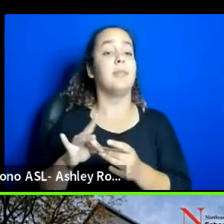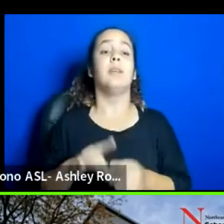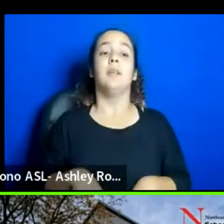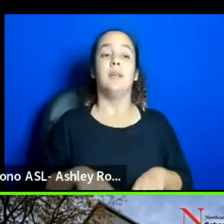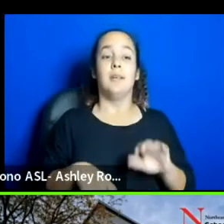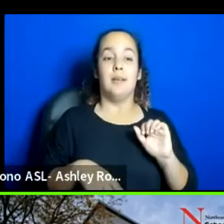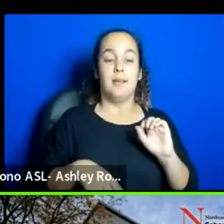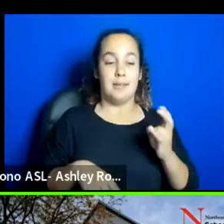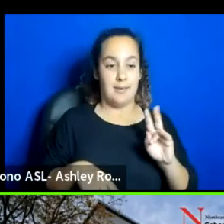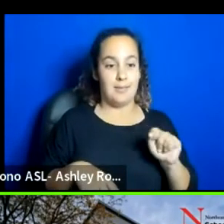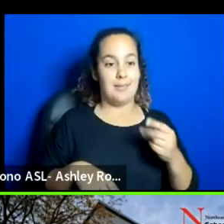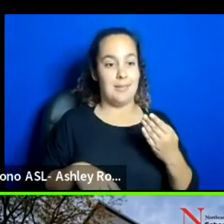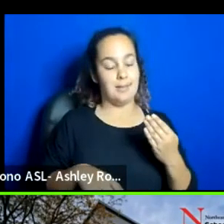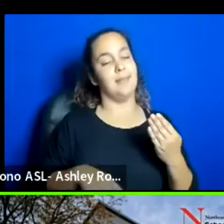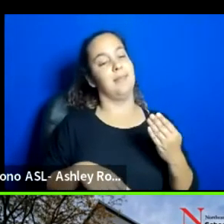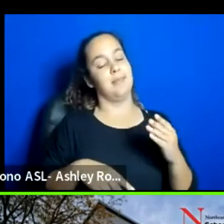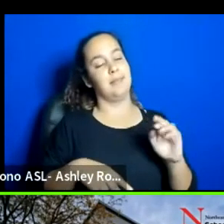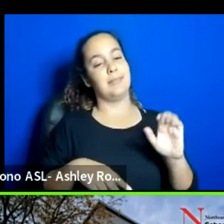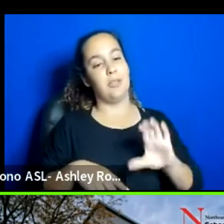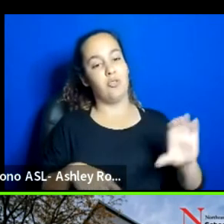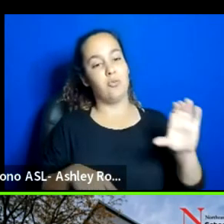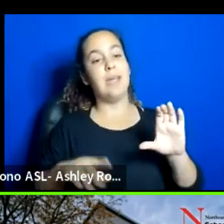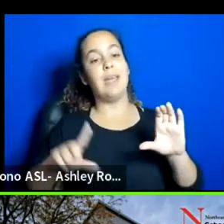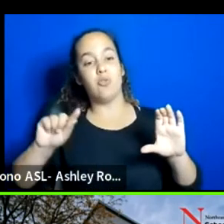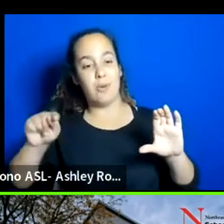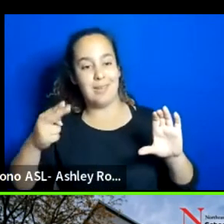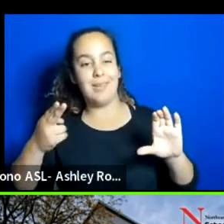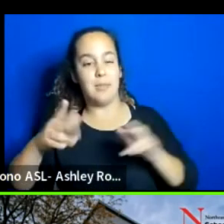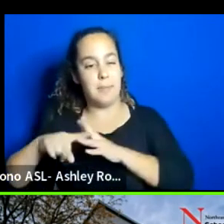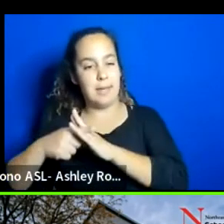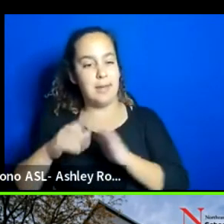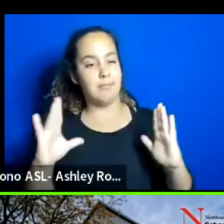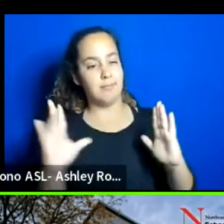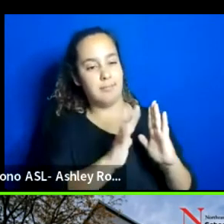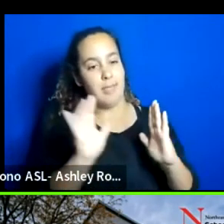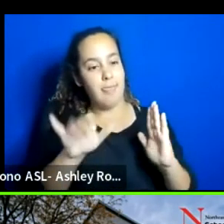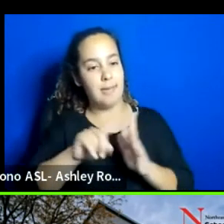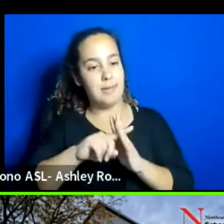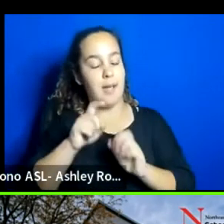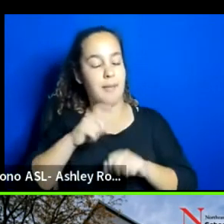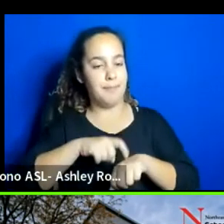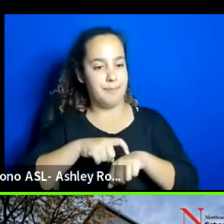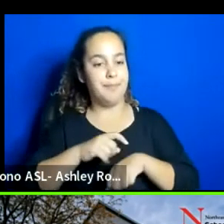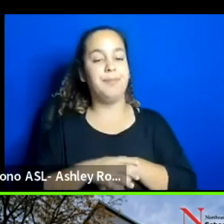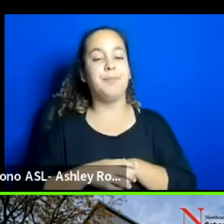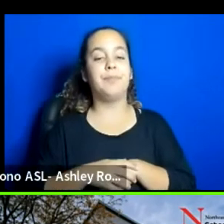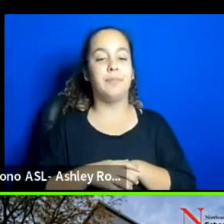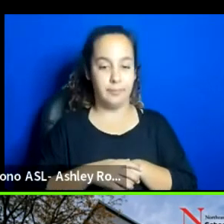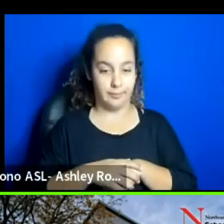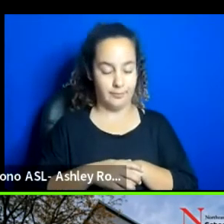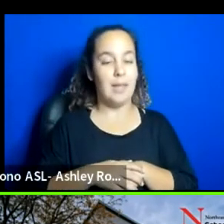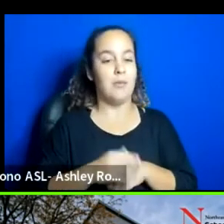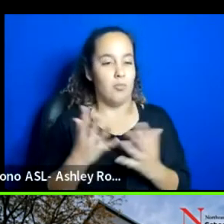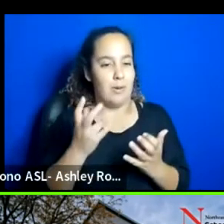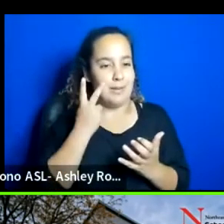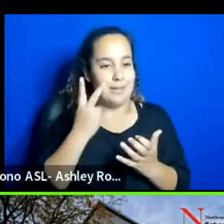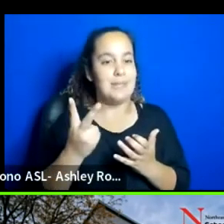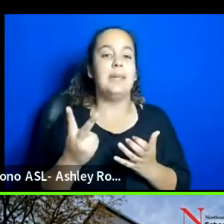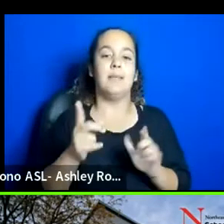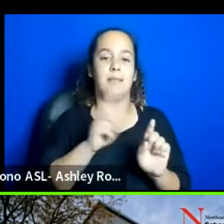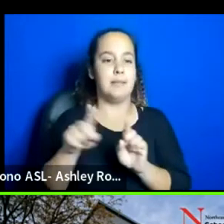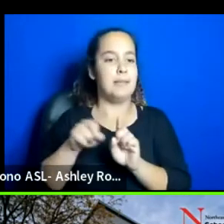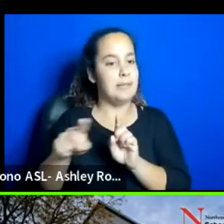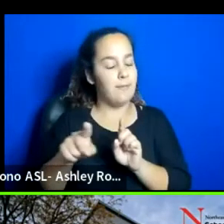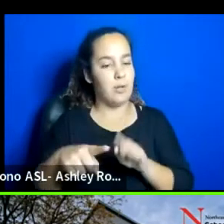century, American railroad companies were competing for physical spaces, the routes between cities. And that's one of the things I really like about Brent's book,